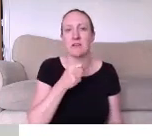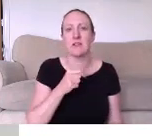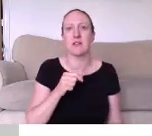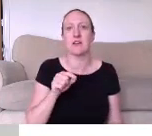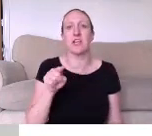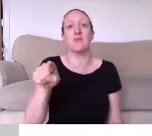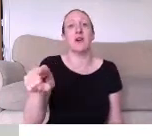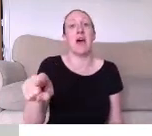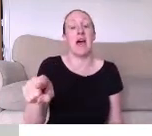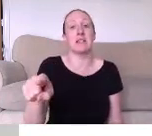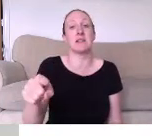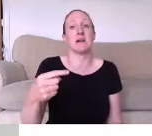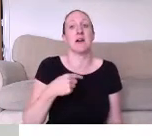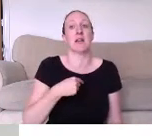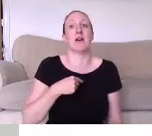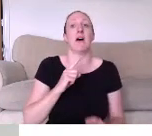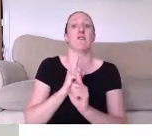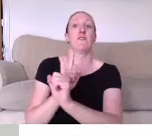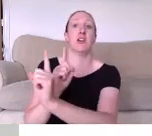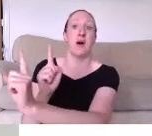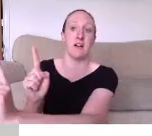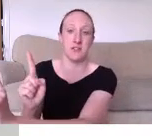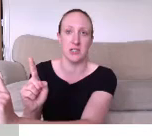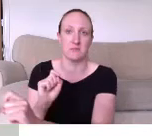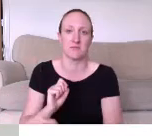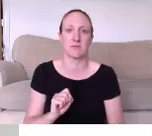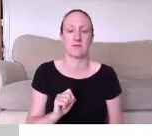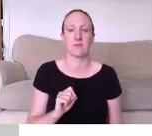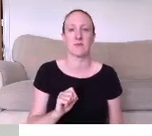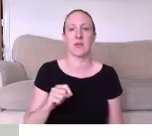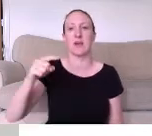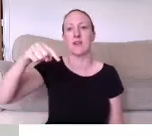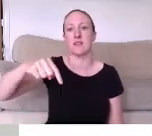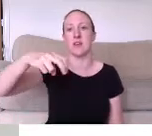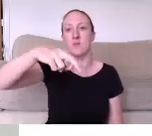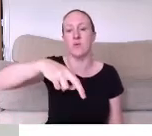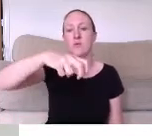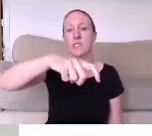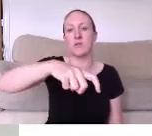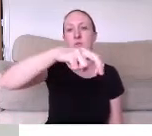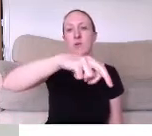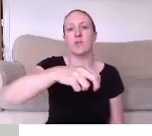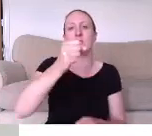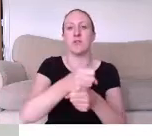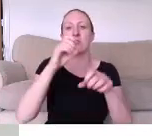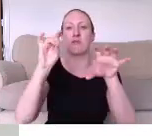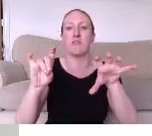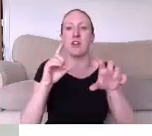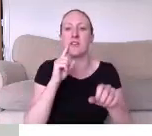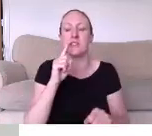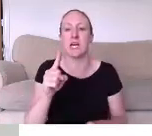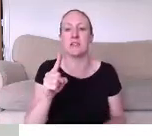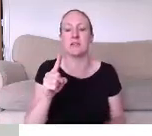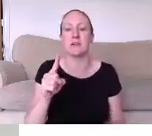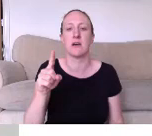laughter. You go ahead, and I'll follow after. They walked and walked till the